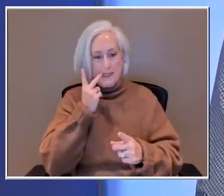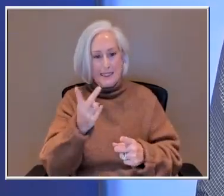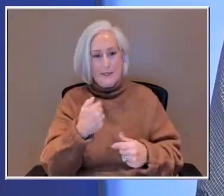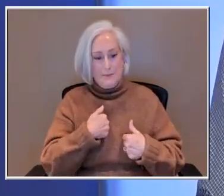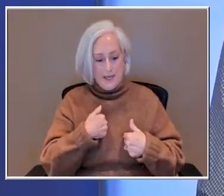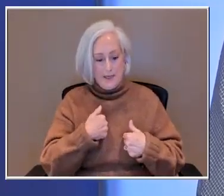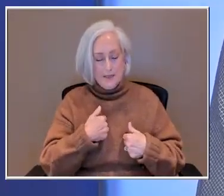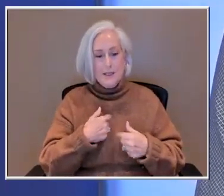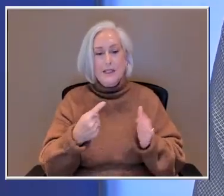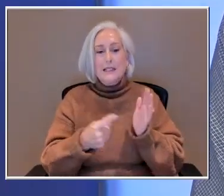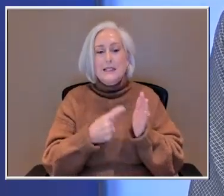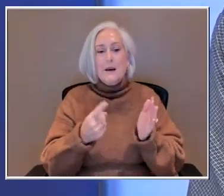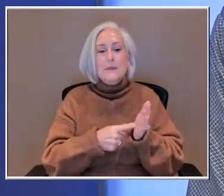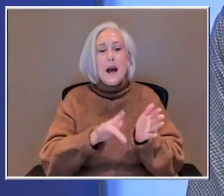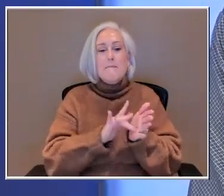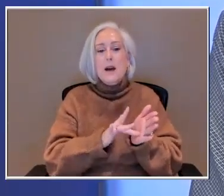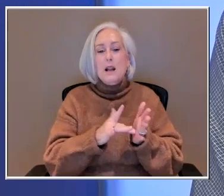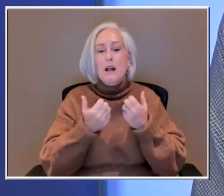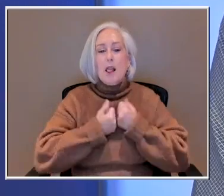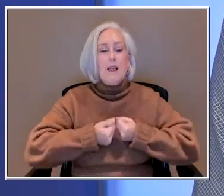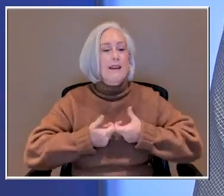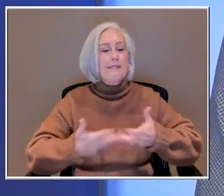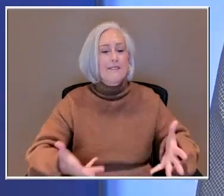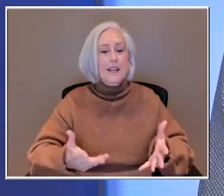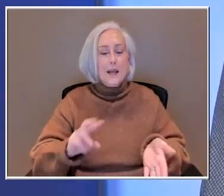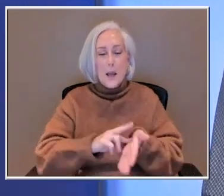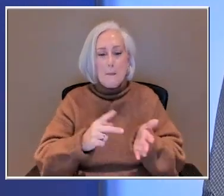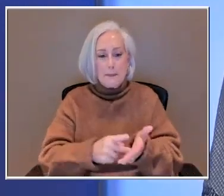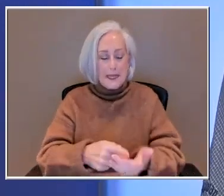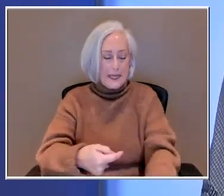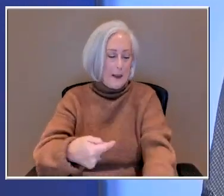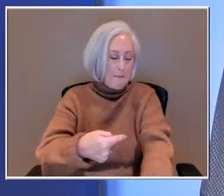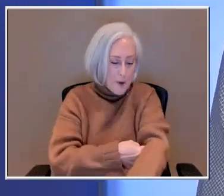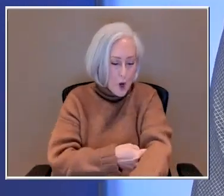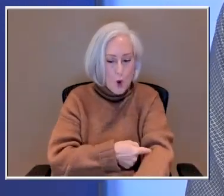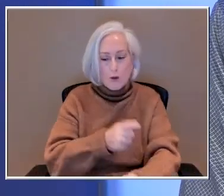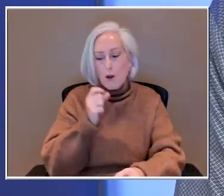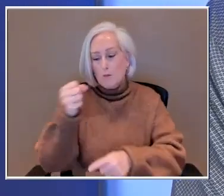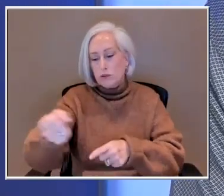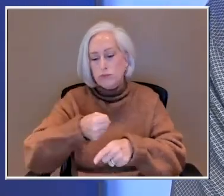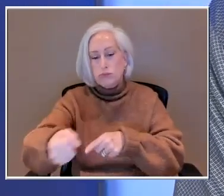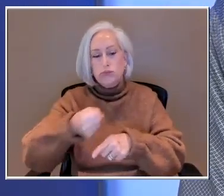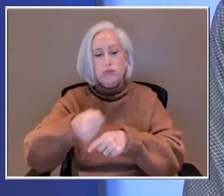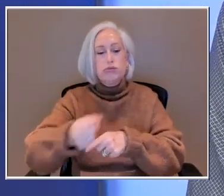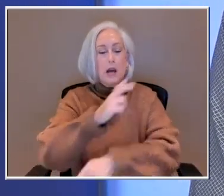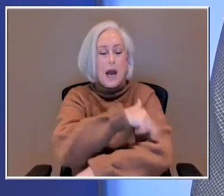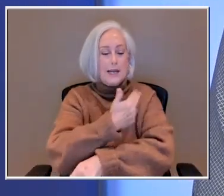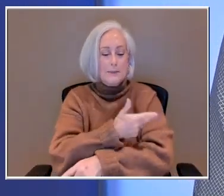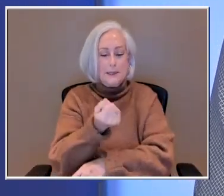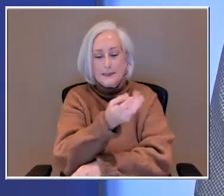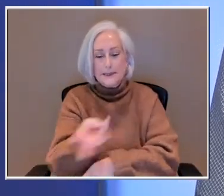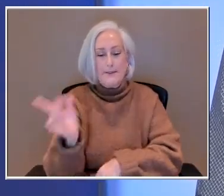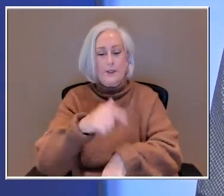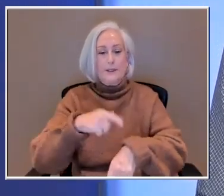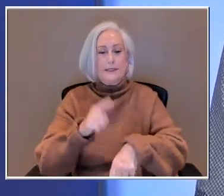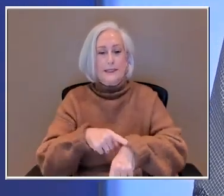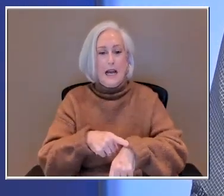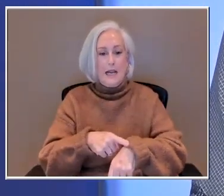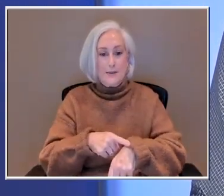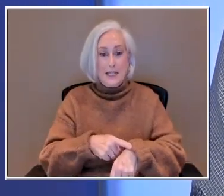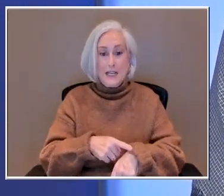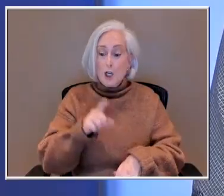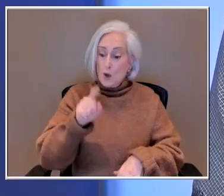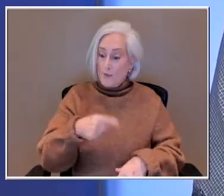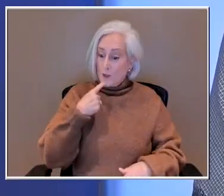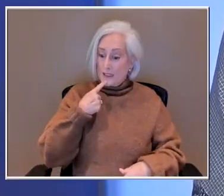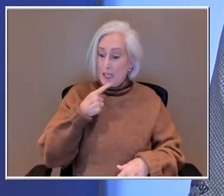and prodded and admitted to the hospital how many times in so many months. You get to a point where you're like, hey, you're doing great.